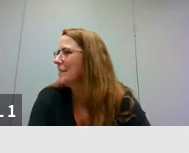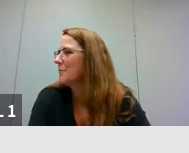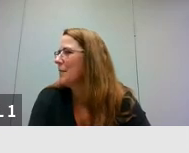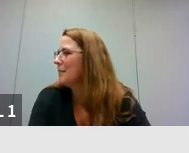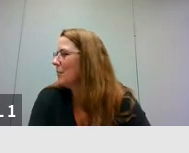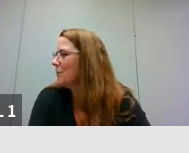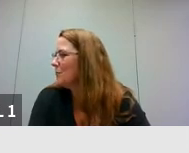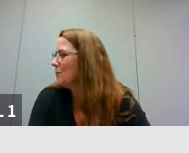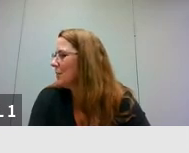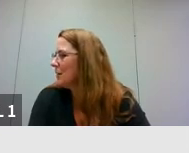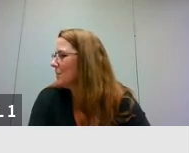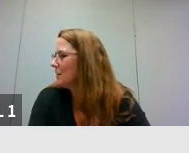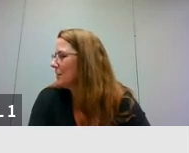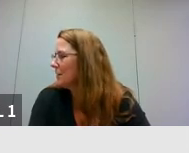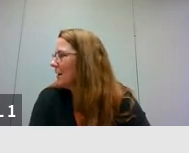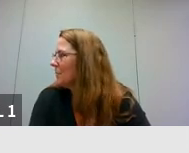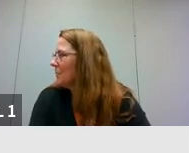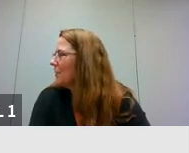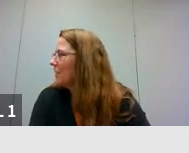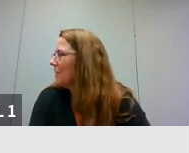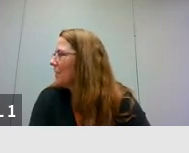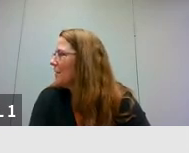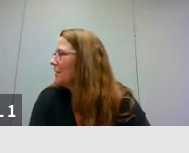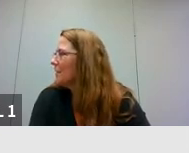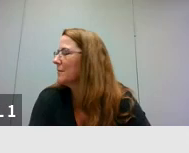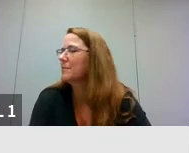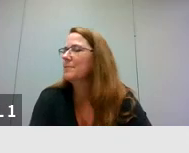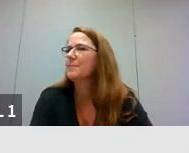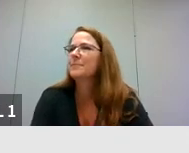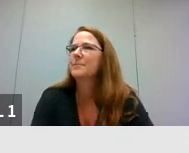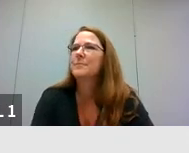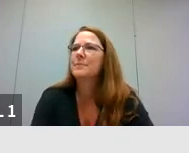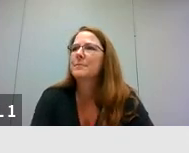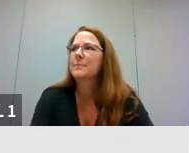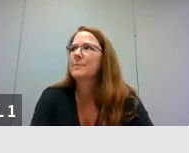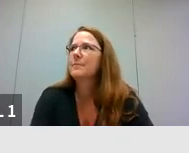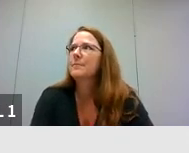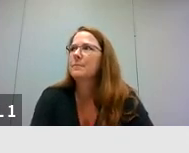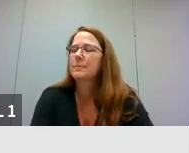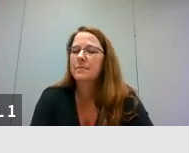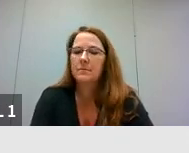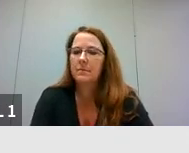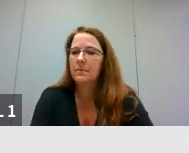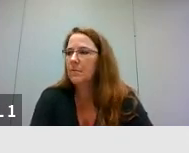it. Okay. This is new, but we'll figure it out.